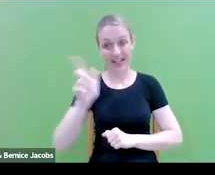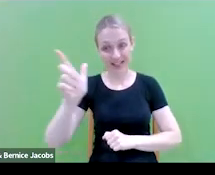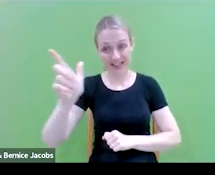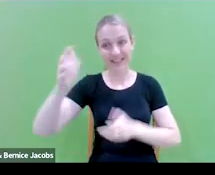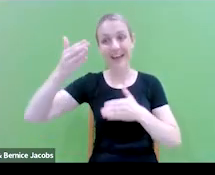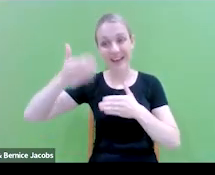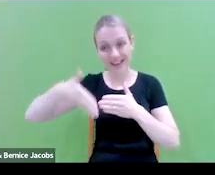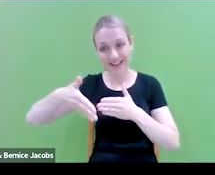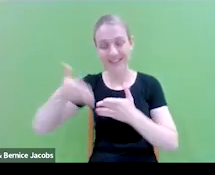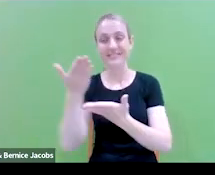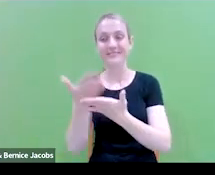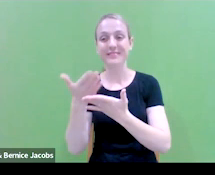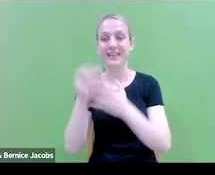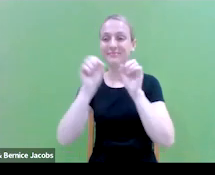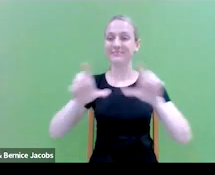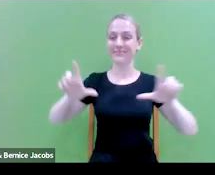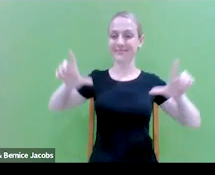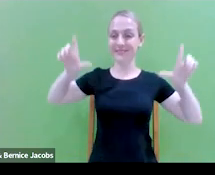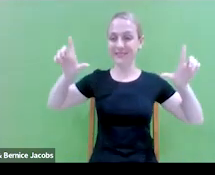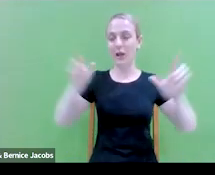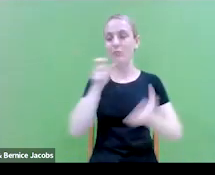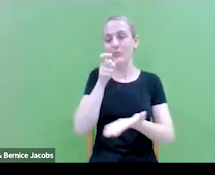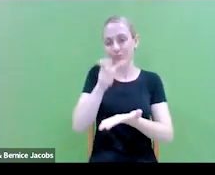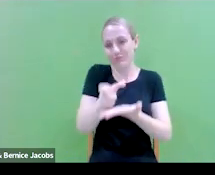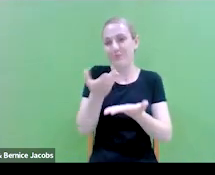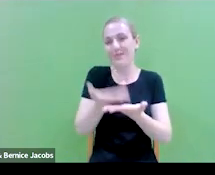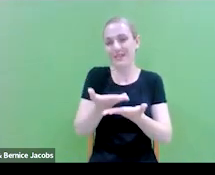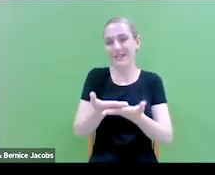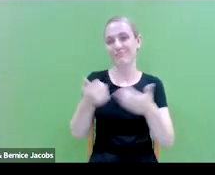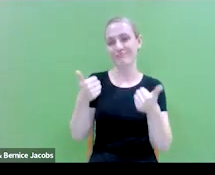put on your camera and and speak.